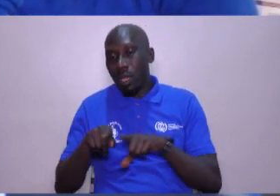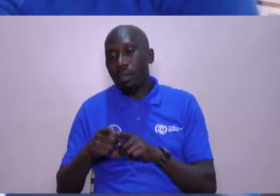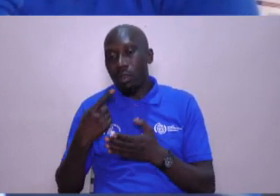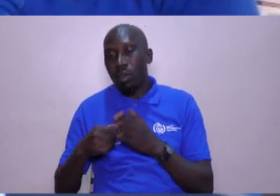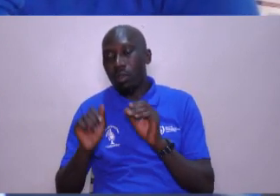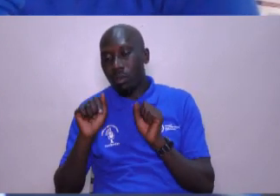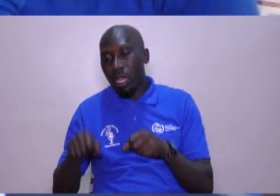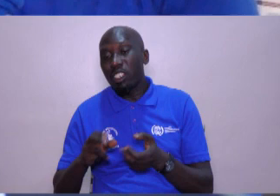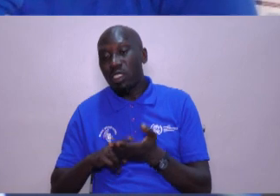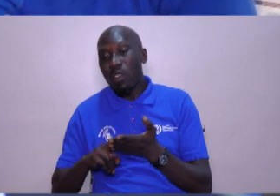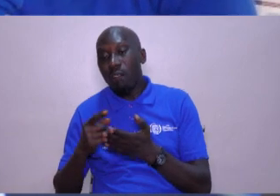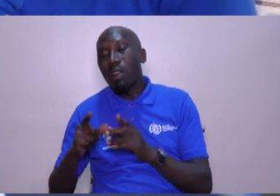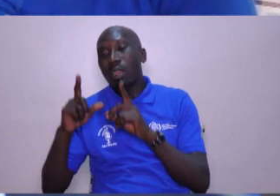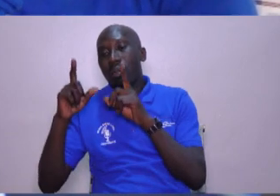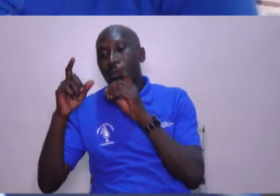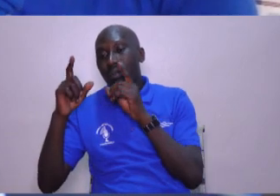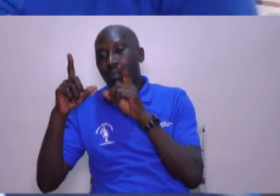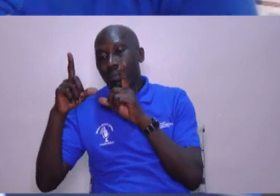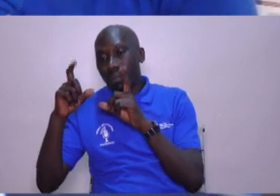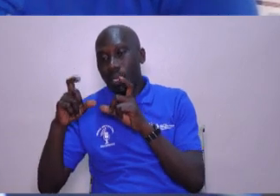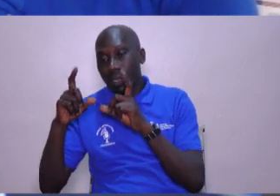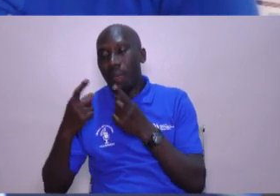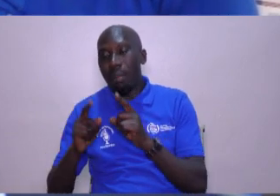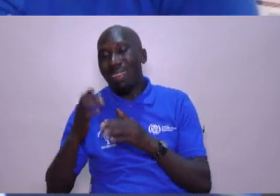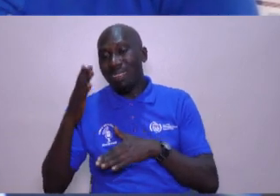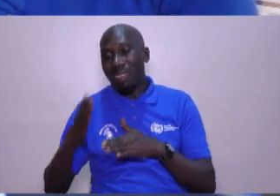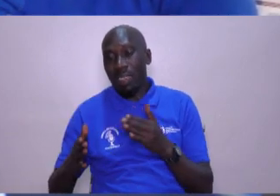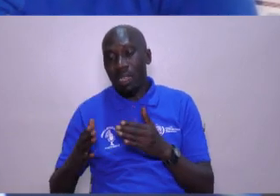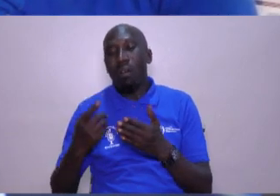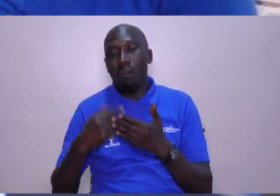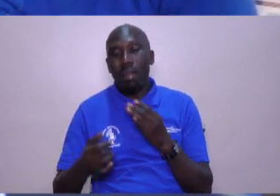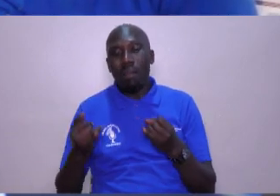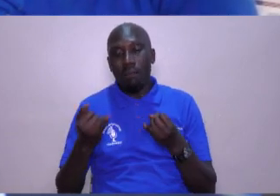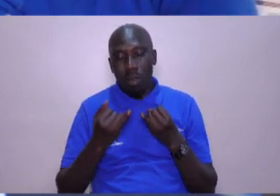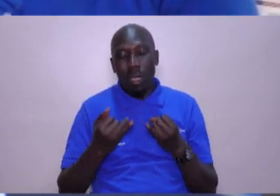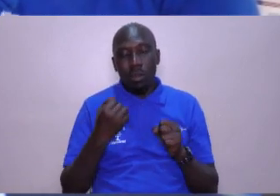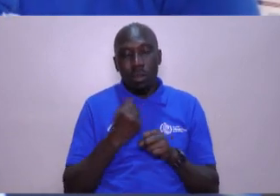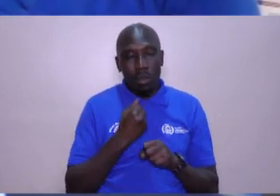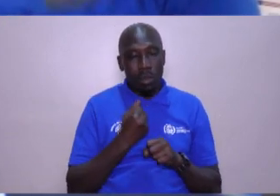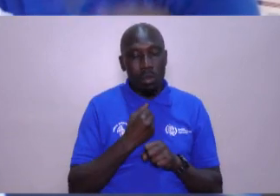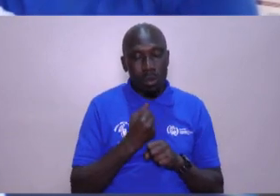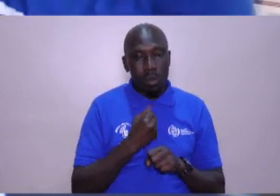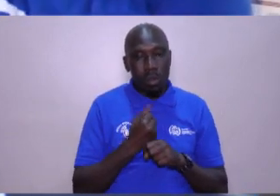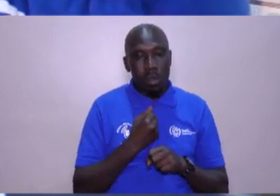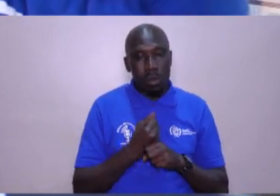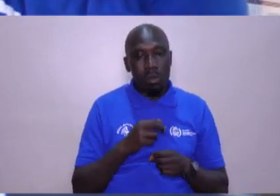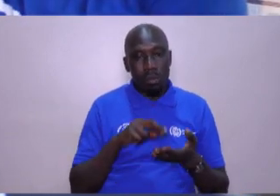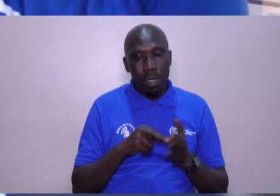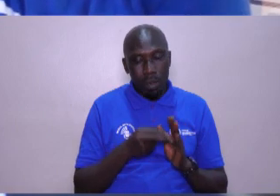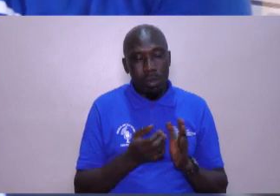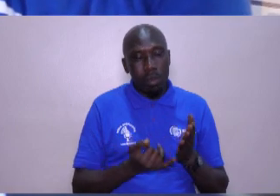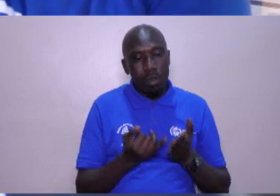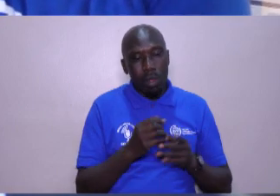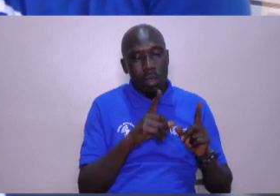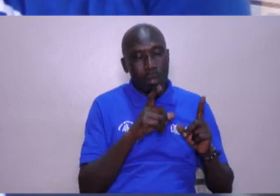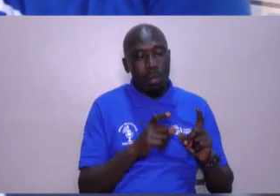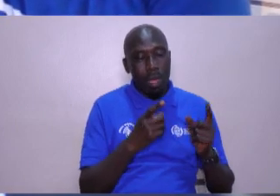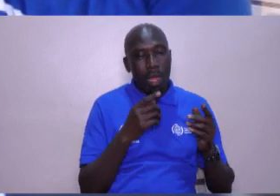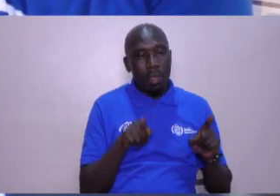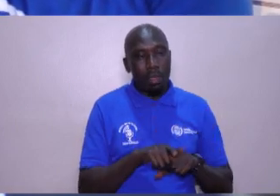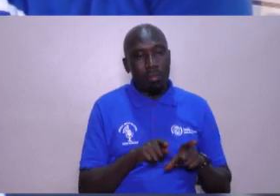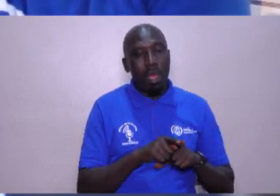with that picture. But in the end, whatever he has told us to do with that picture, we will bring the picture and the picture will cover the